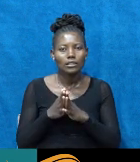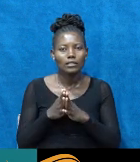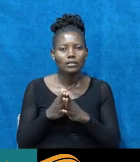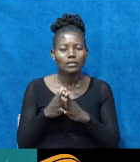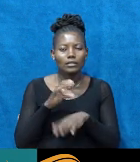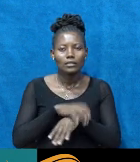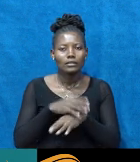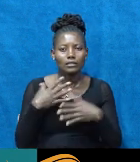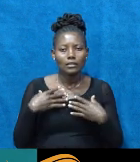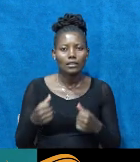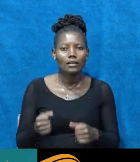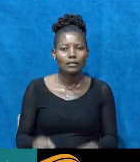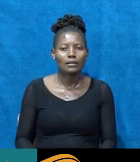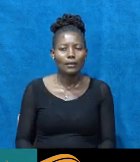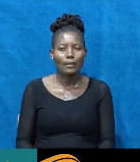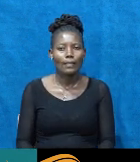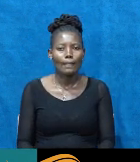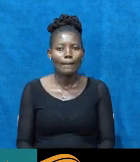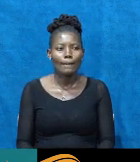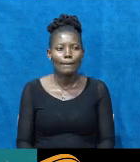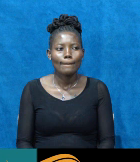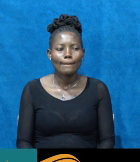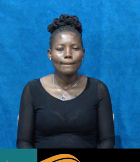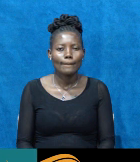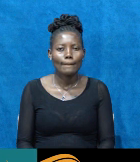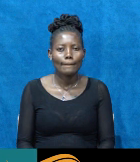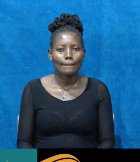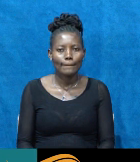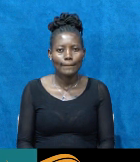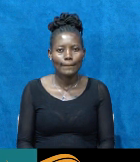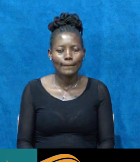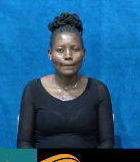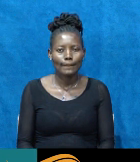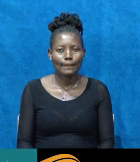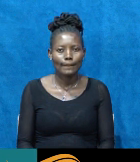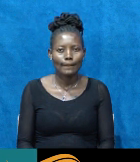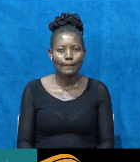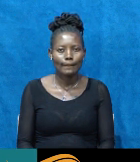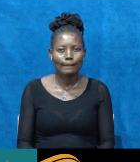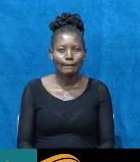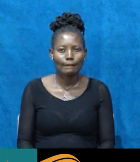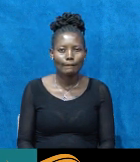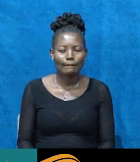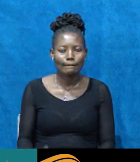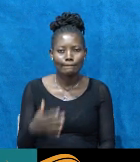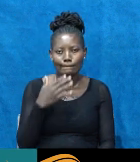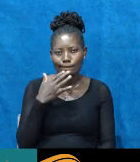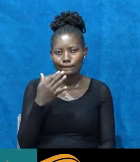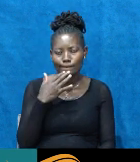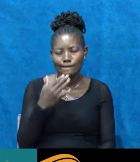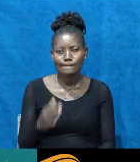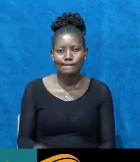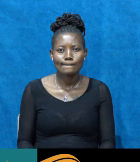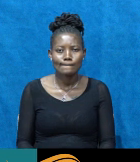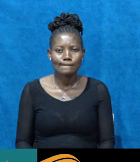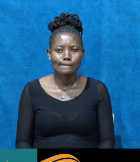I hope your question is answered. Yeah, thank you very much. The presentation was good. You have answered it so well. Thank you.